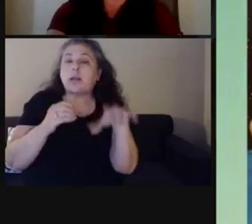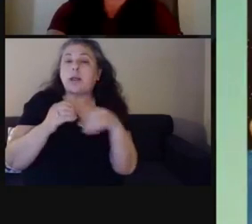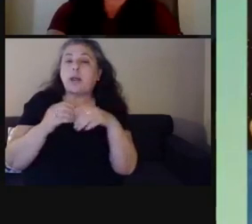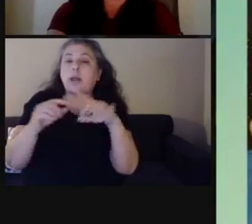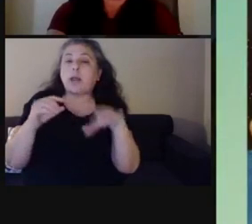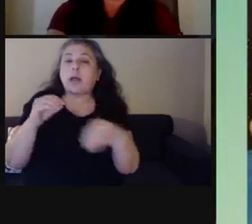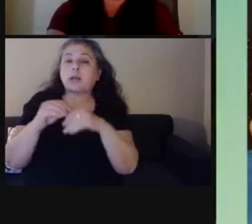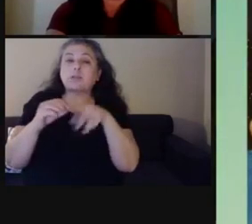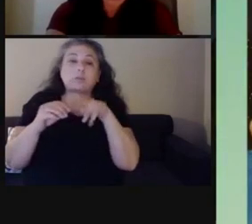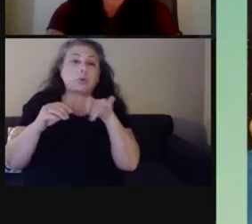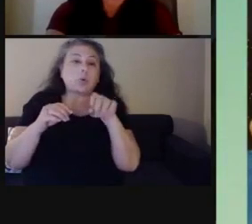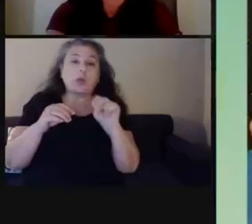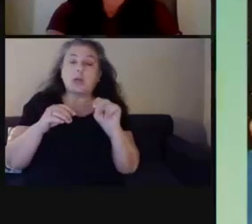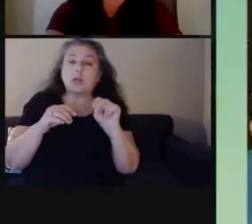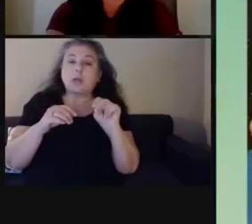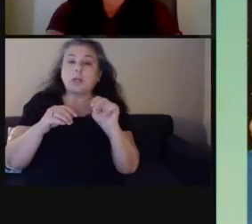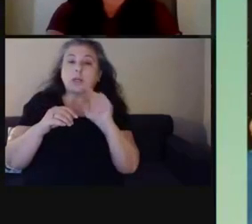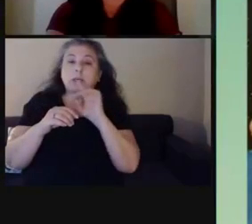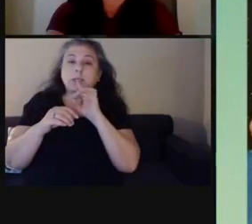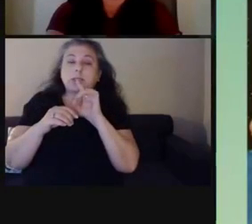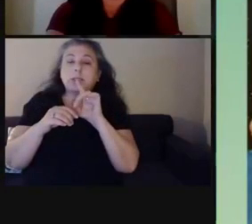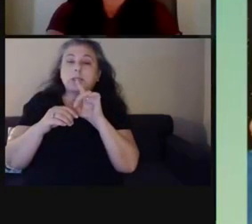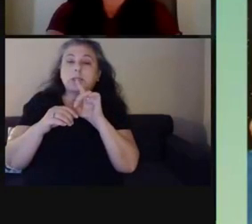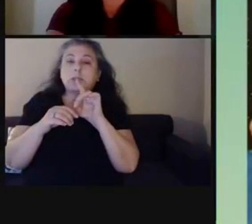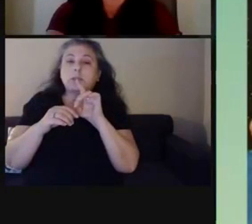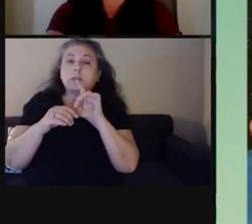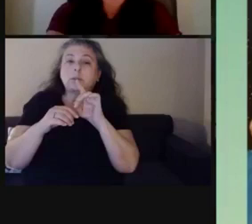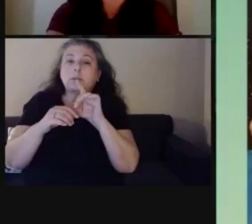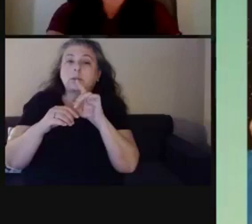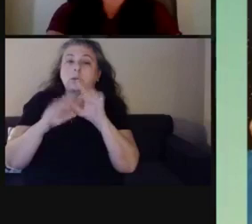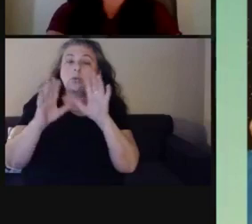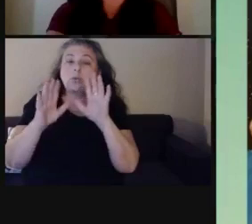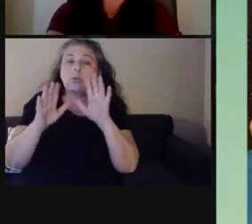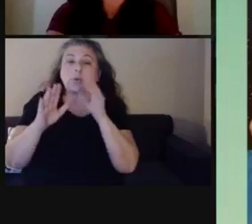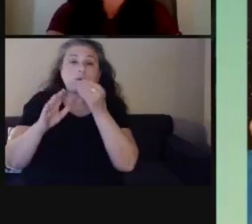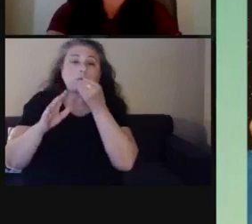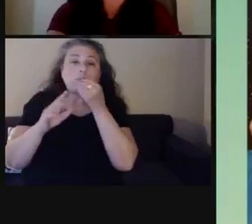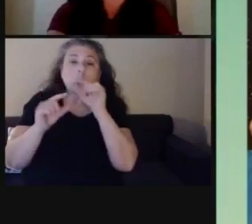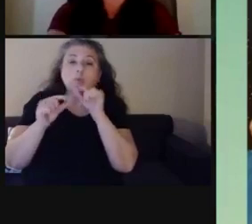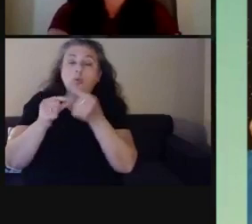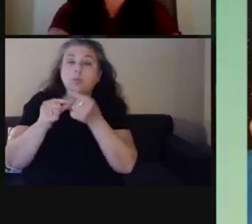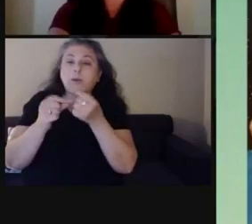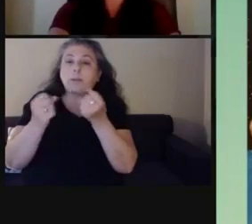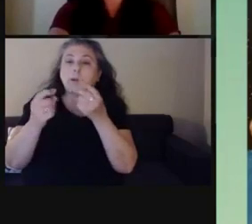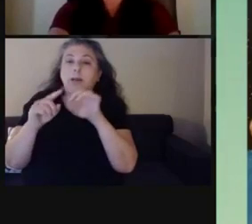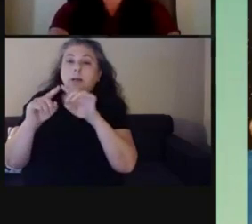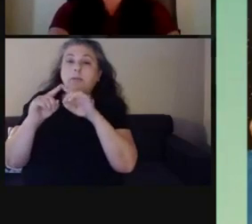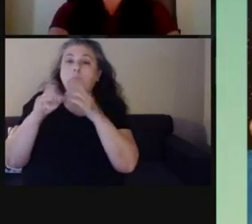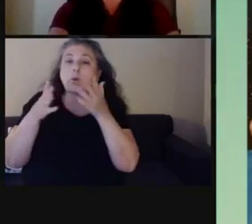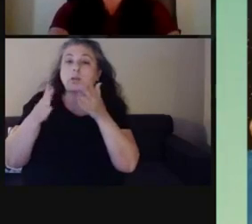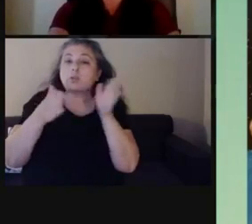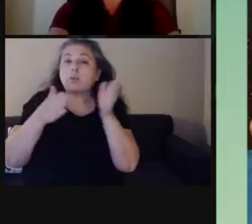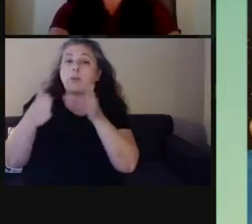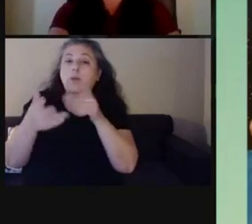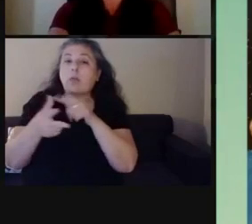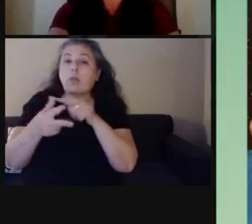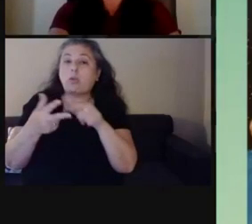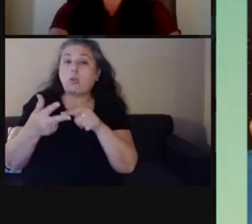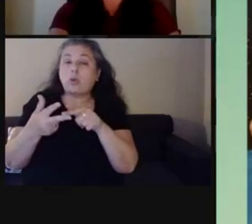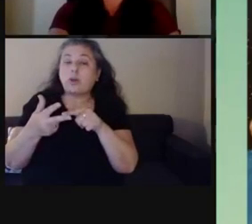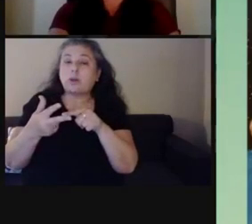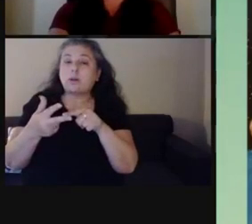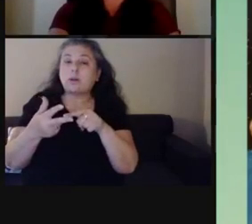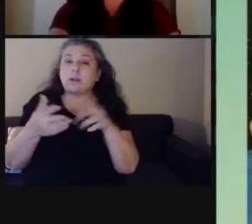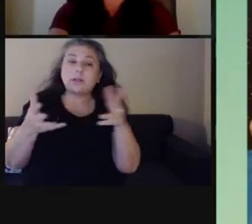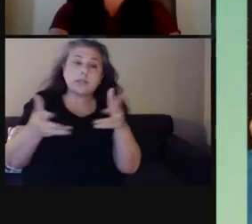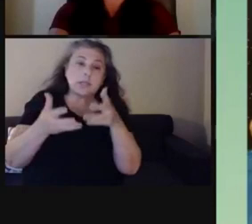extra protein. It is, just is a wonderful food group. And there's so many ways to prepare this. Like I said,